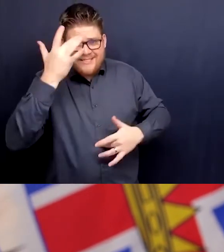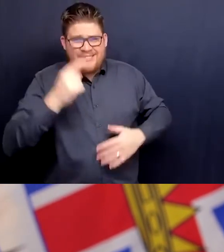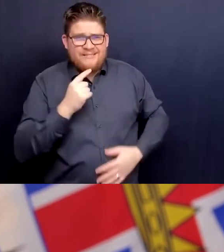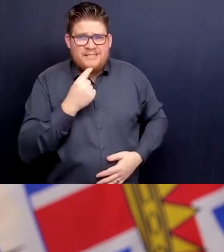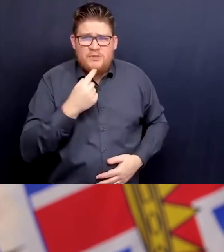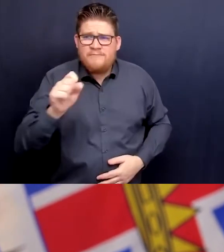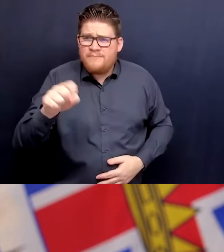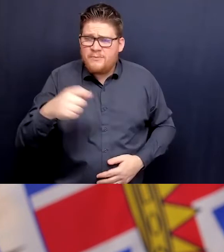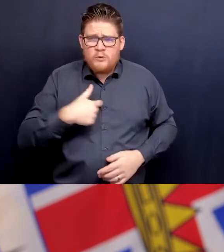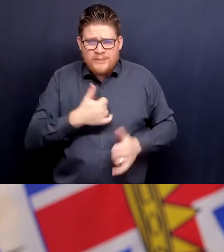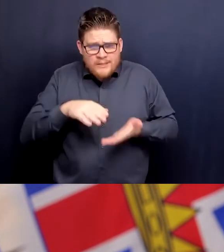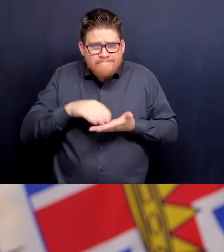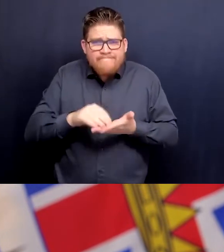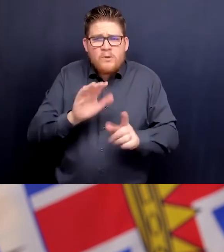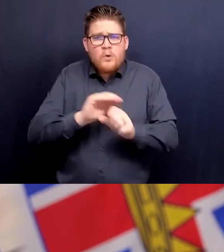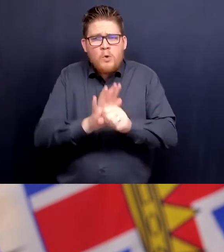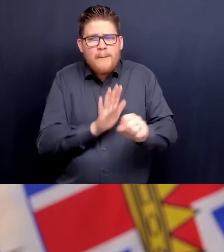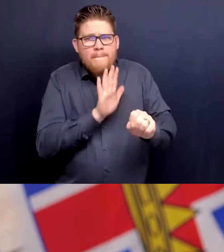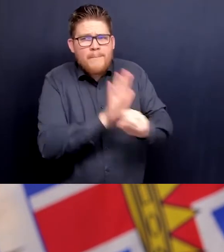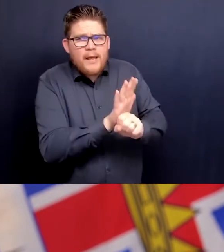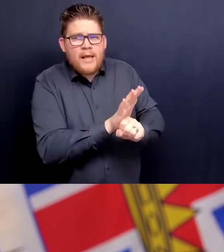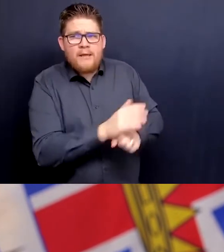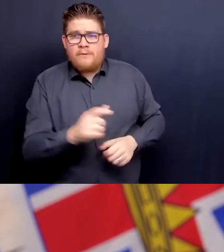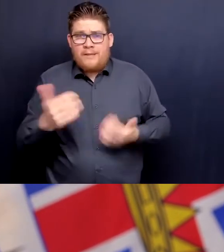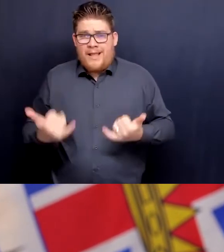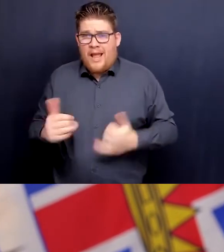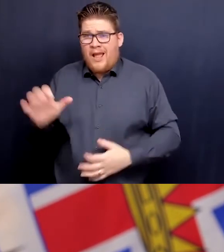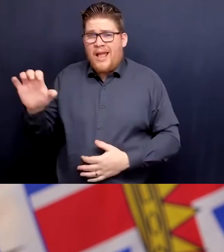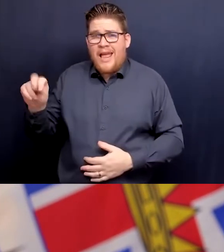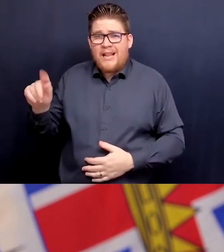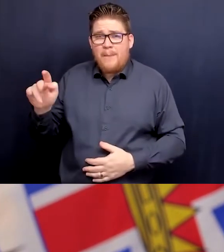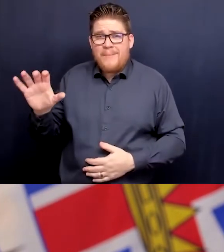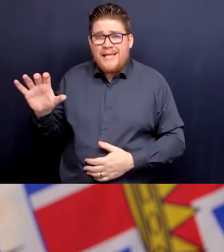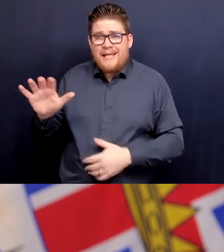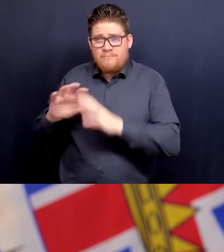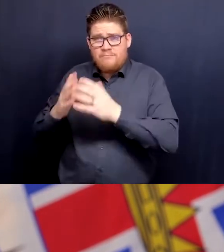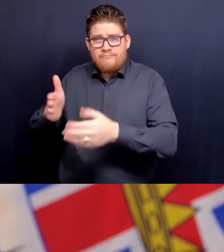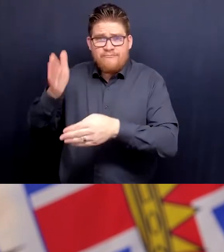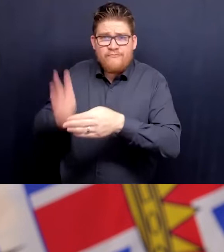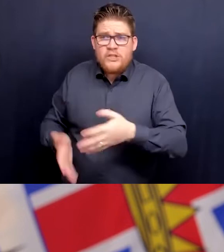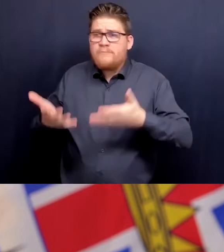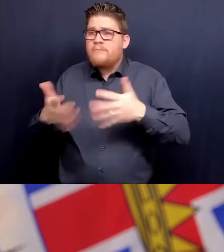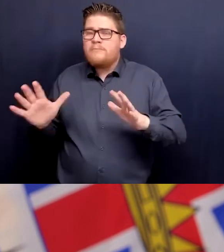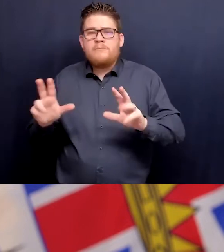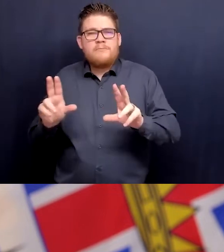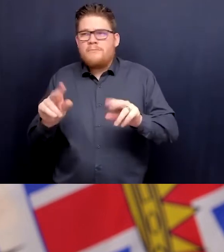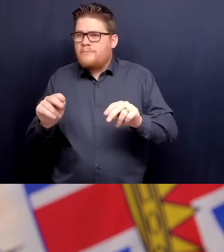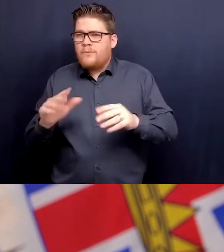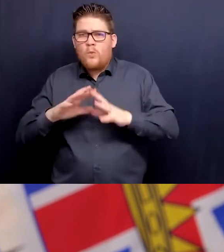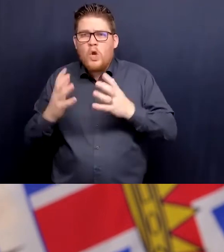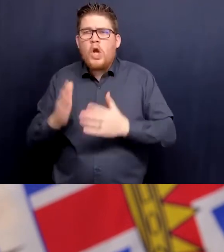that endemic state where we know what to expect. So part of what we're doing is focusing on surveillance